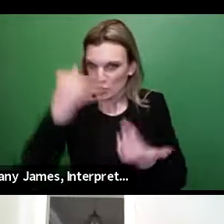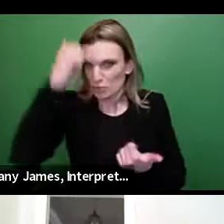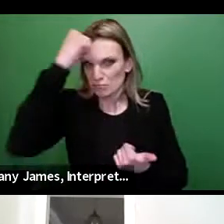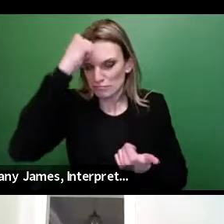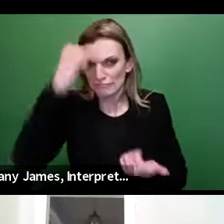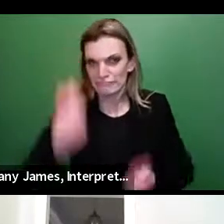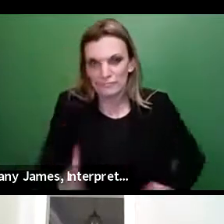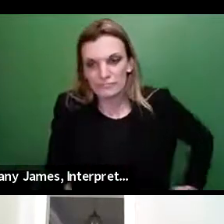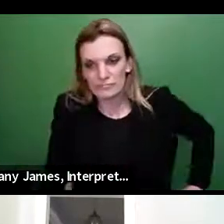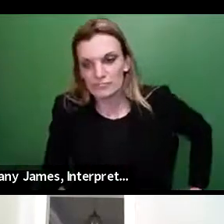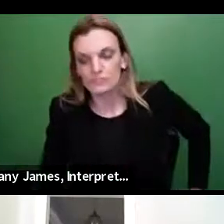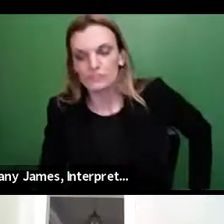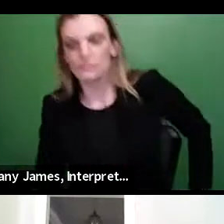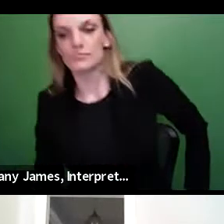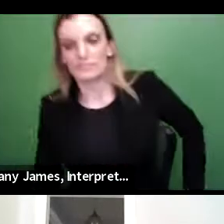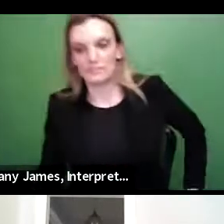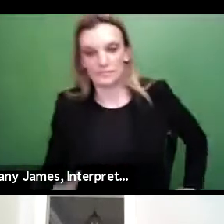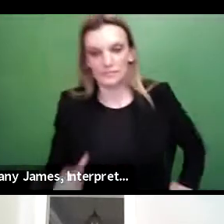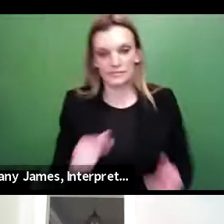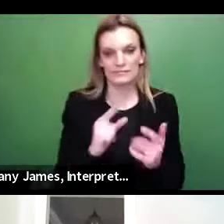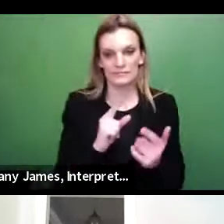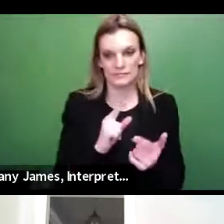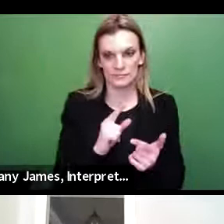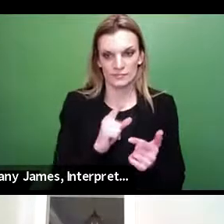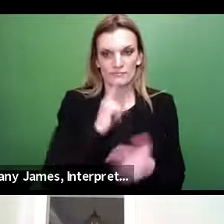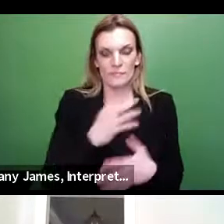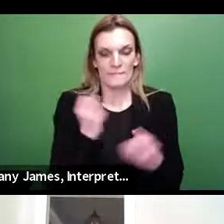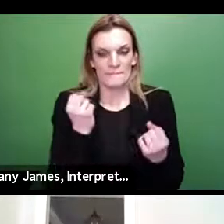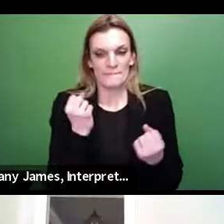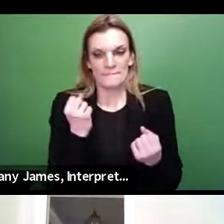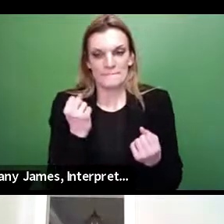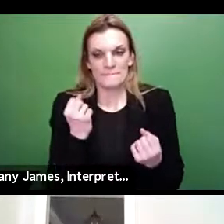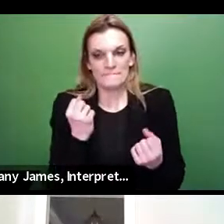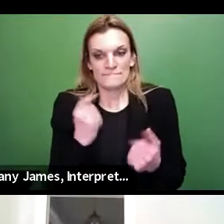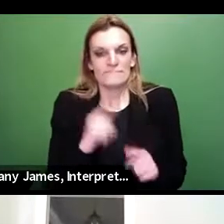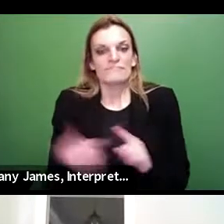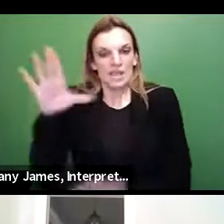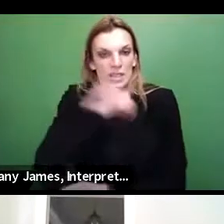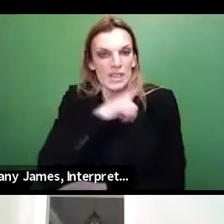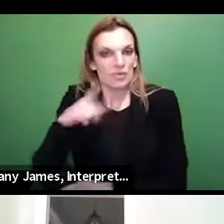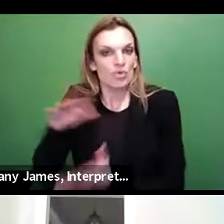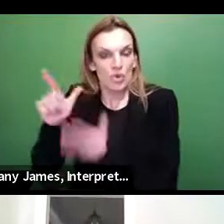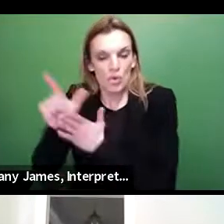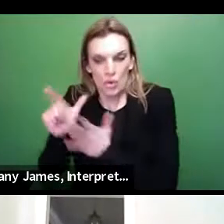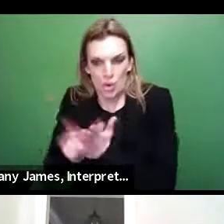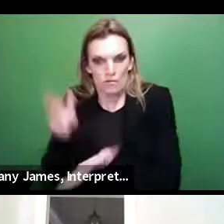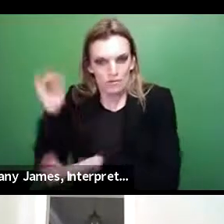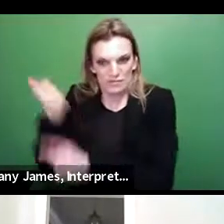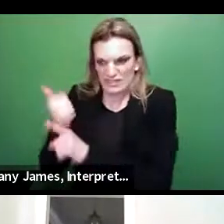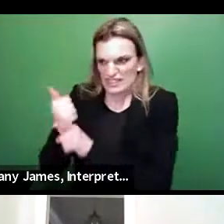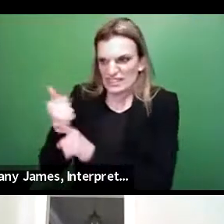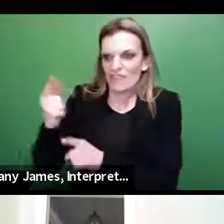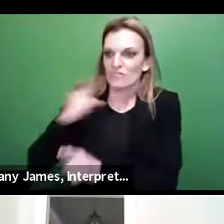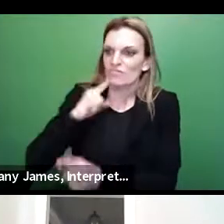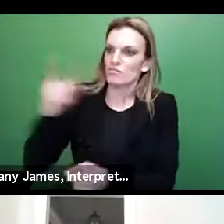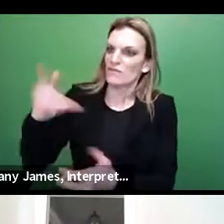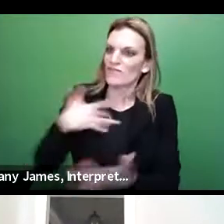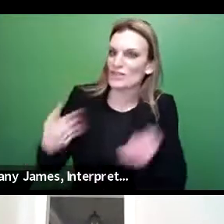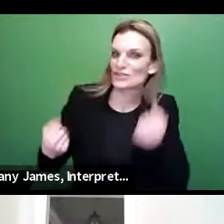where there was even introduction of many pieces of legislation that divided us instead of